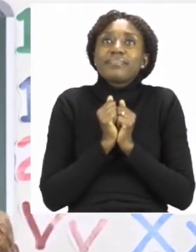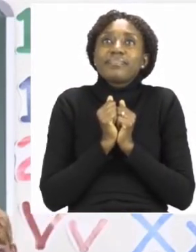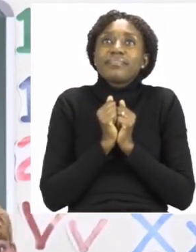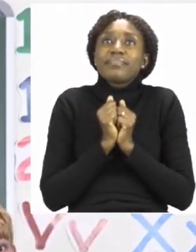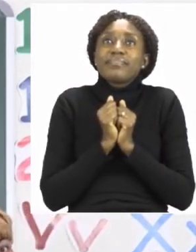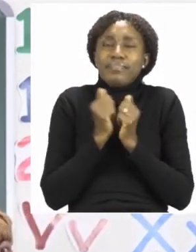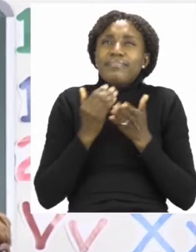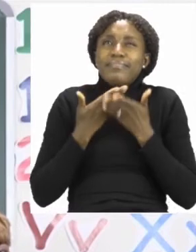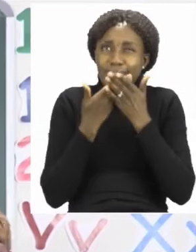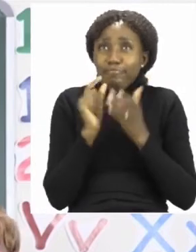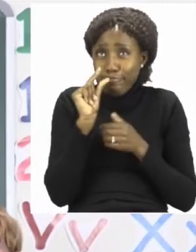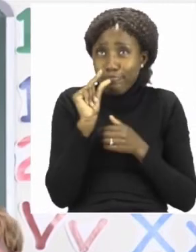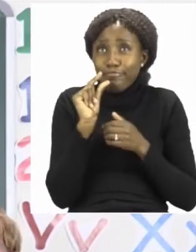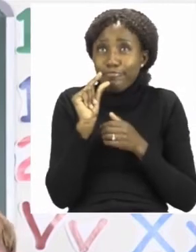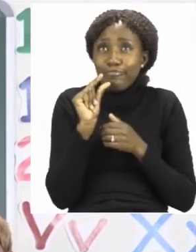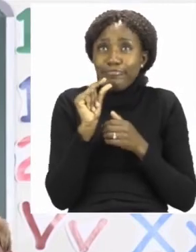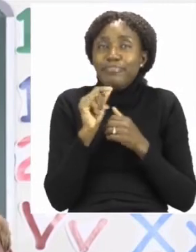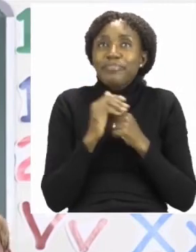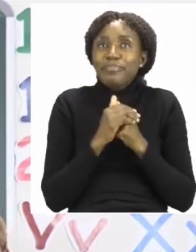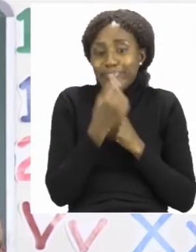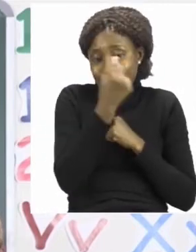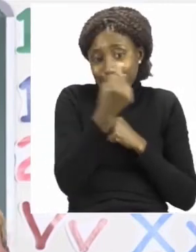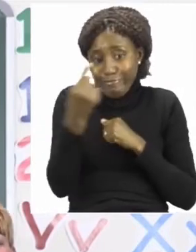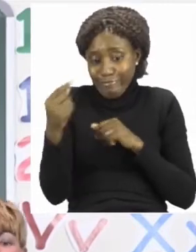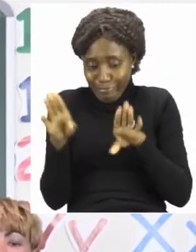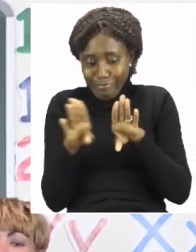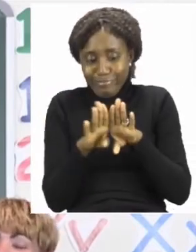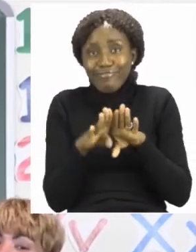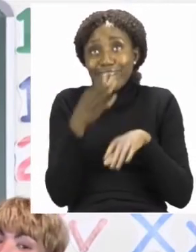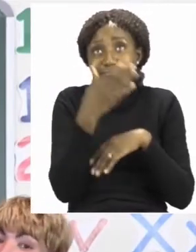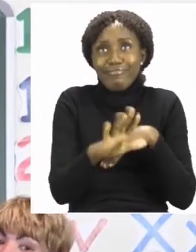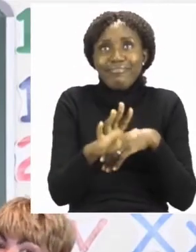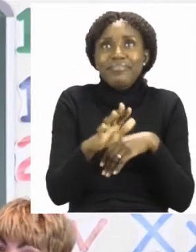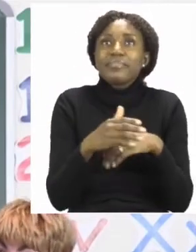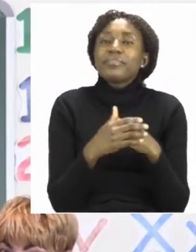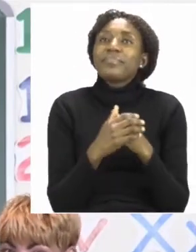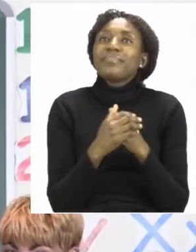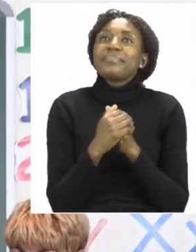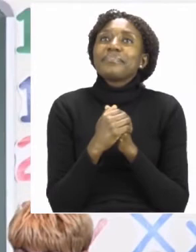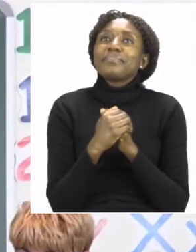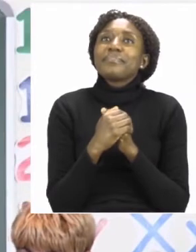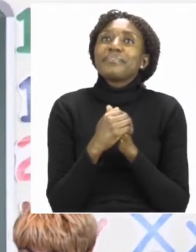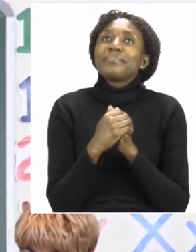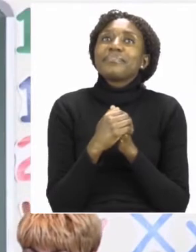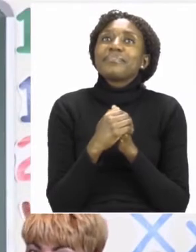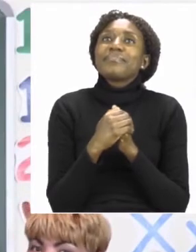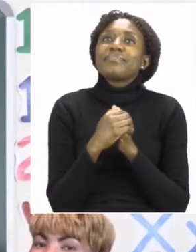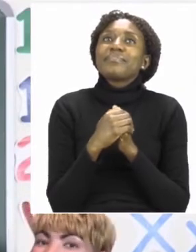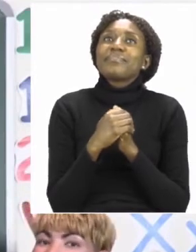to help you halfway and then i'm going to leave you to do the rest on your own boys and girls